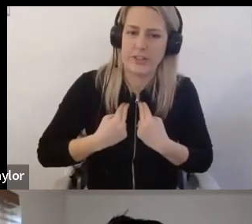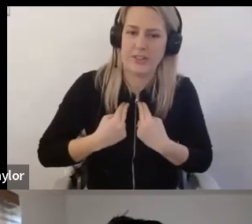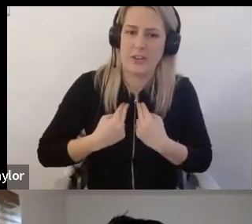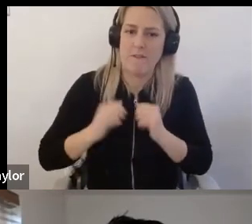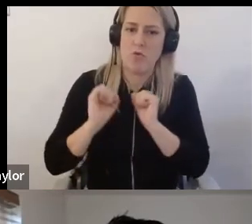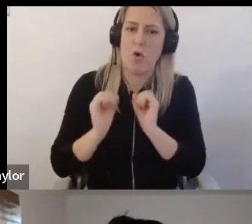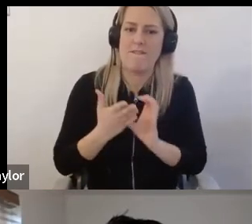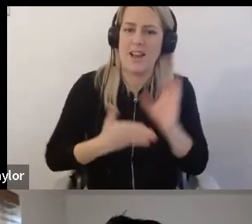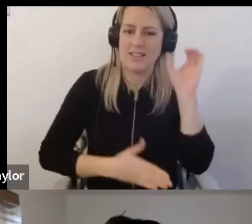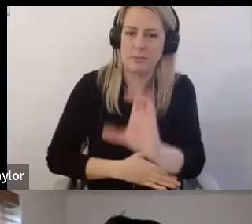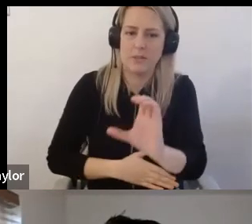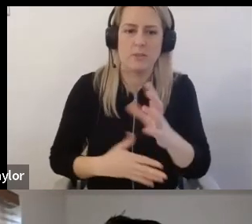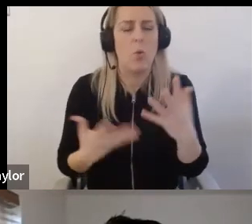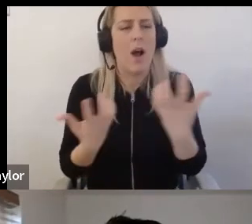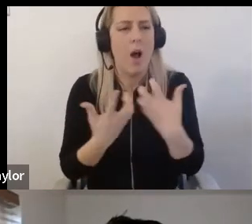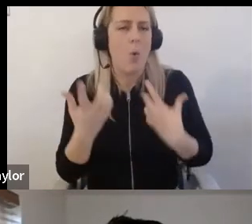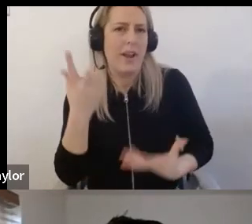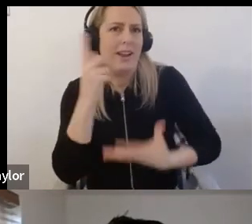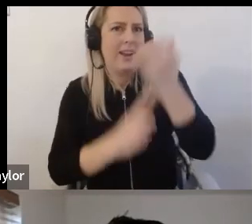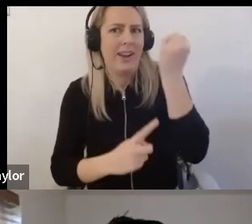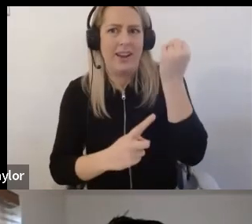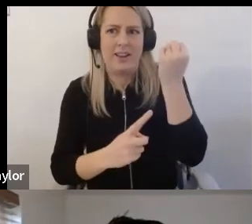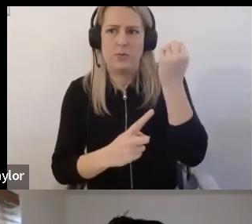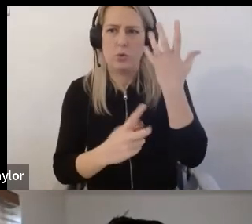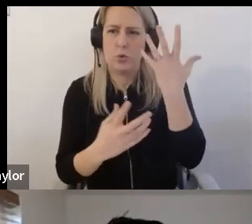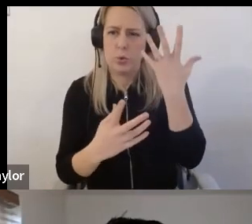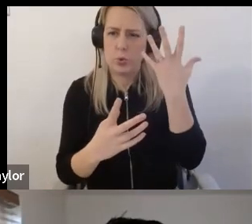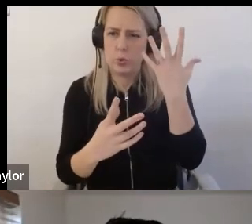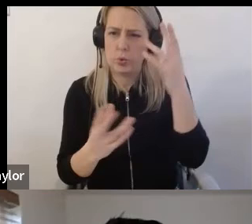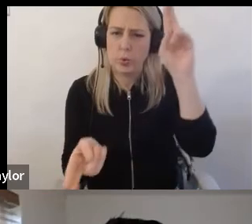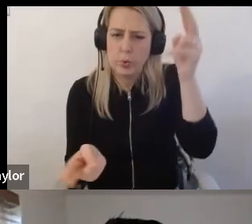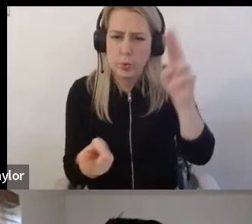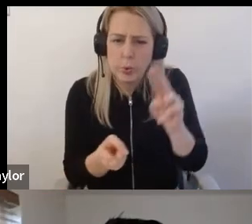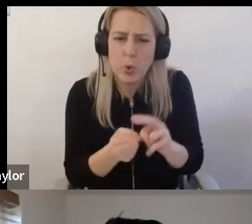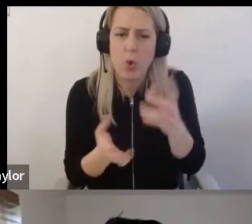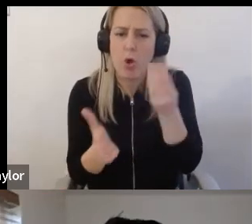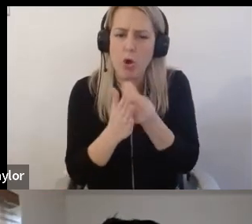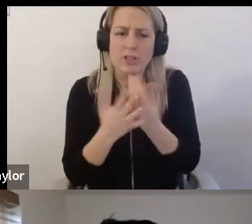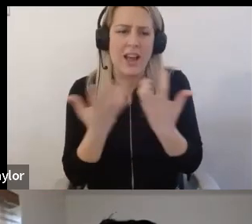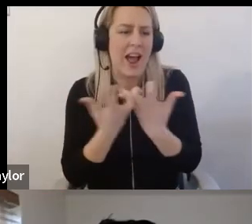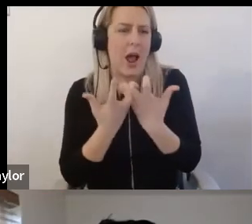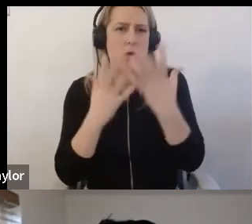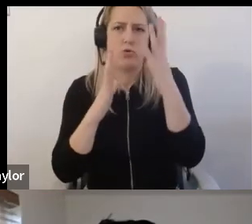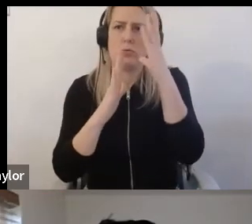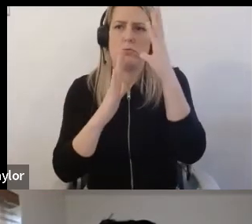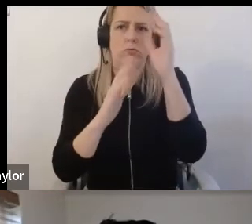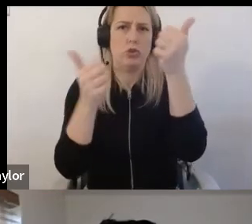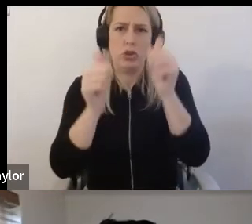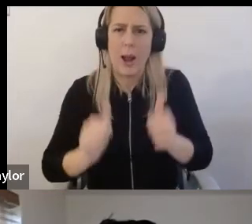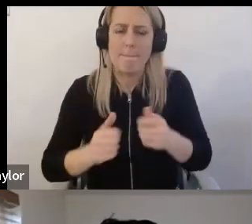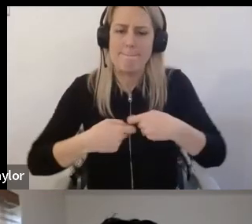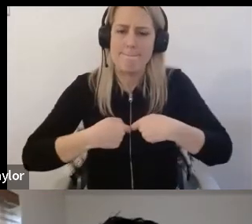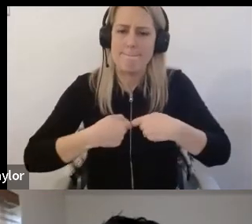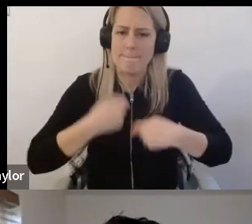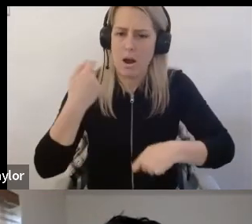down the cost, and how do we like shape the market, we need to be making those arguments at a very high level, that